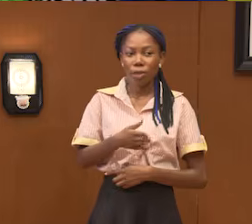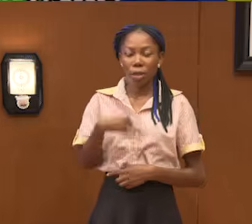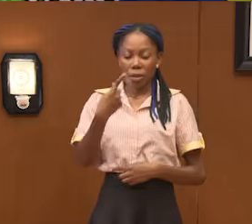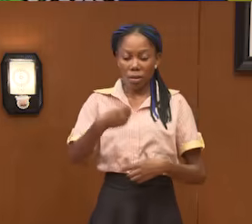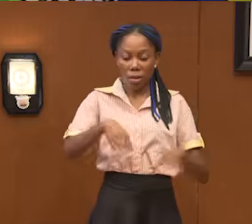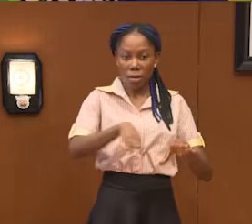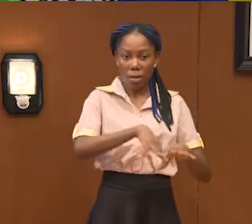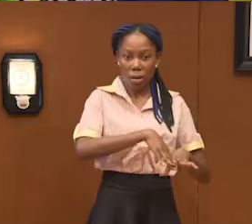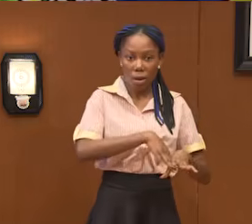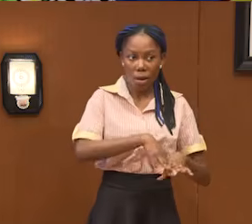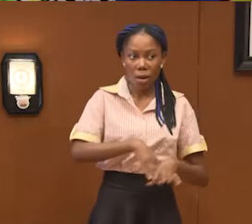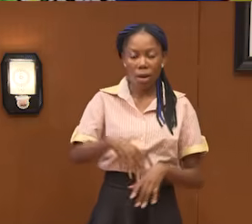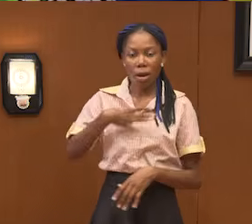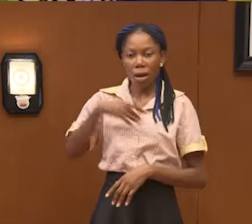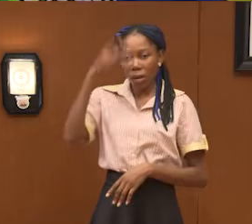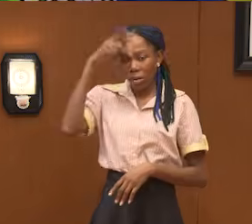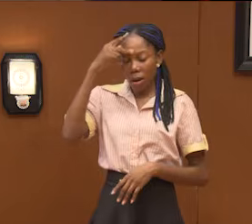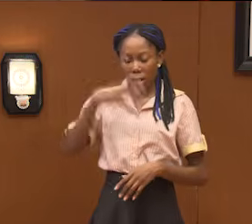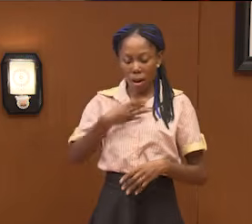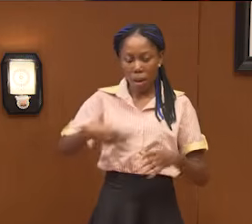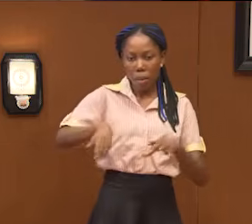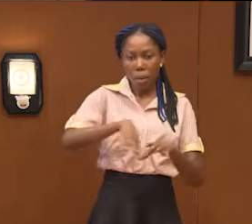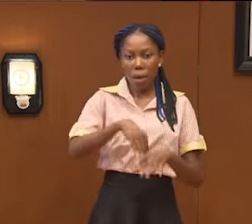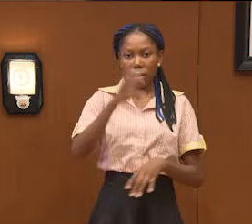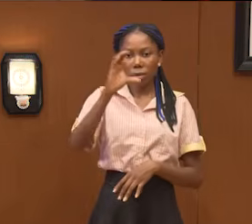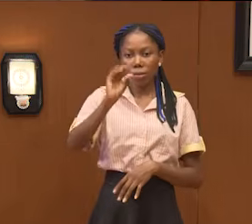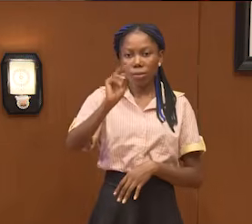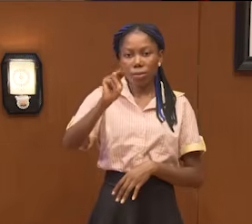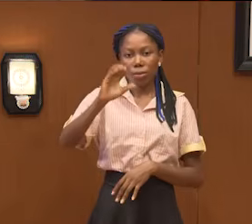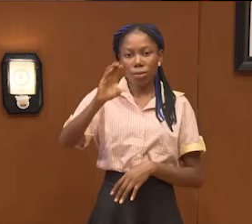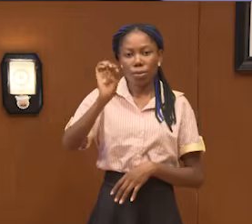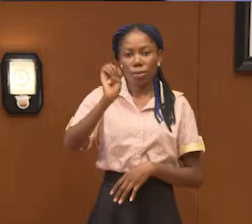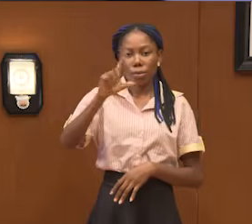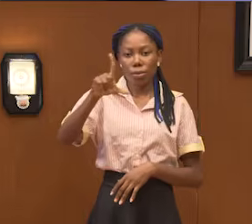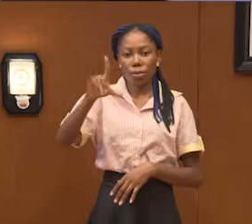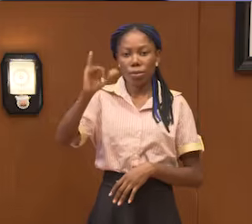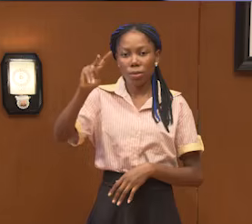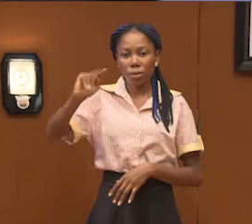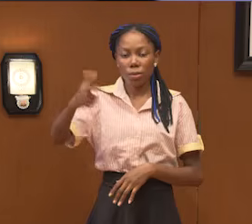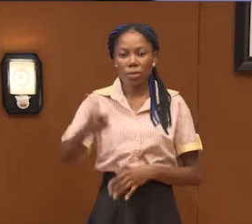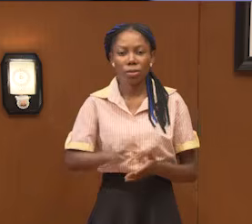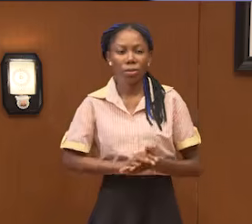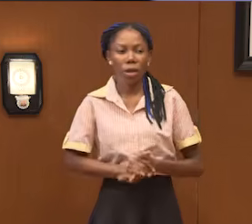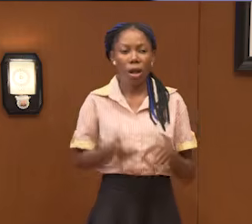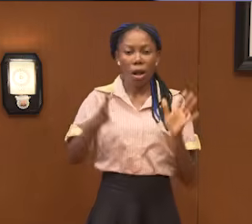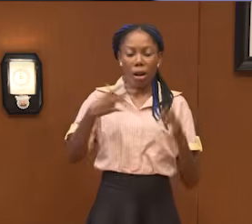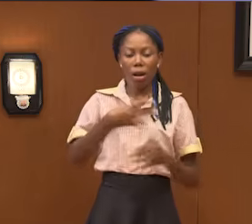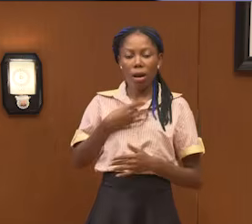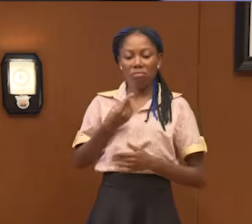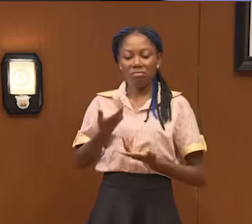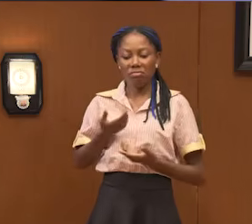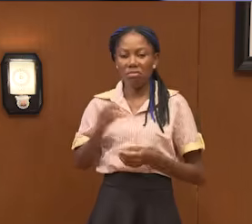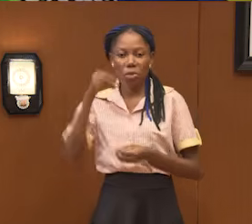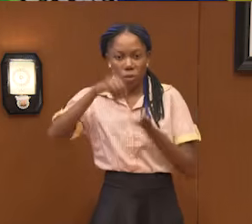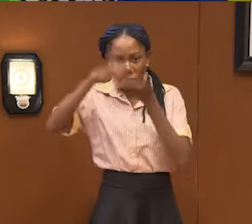are professionals. You've heard about marriage counselors before. They are professionals. It's like student going to the teacher. Do you